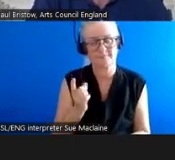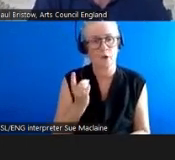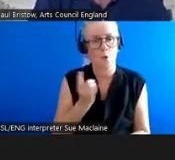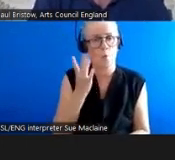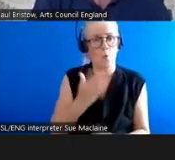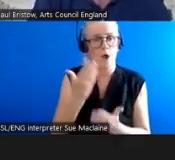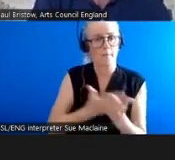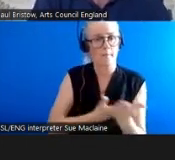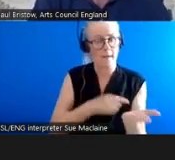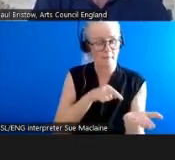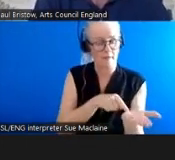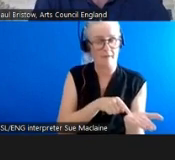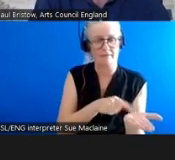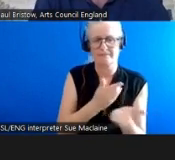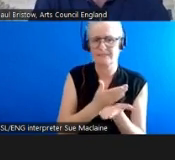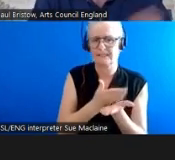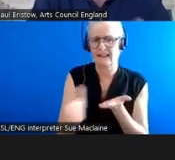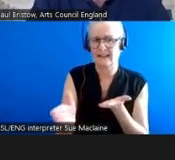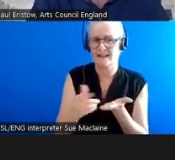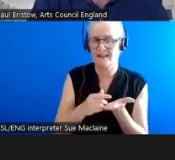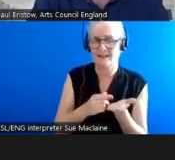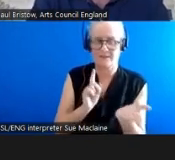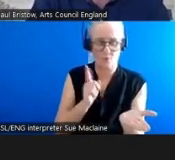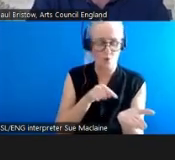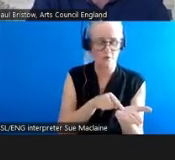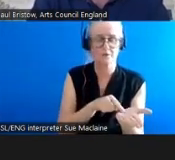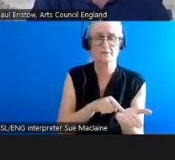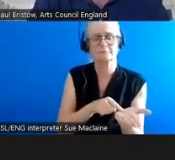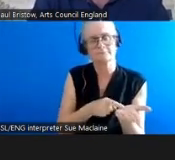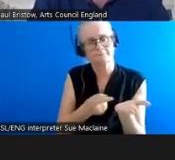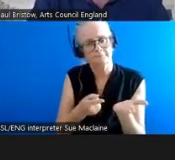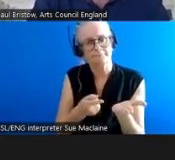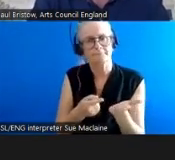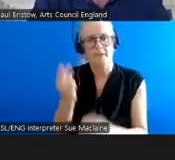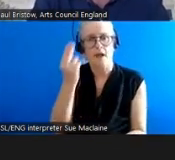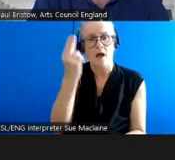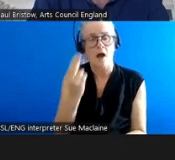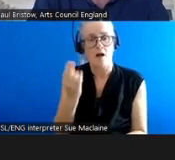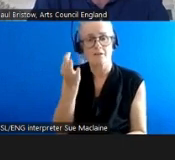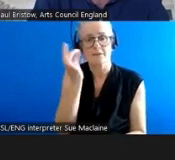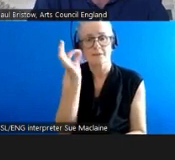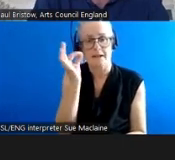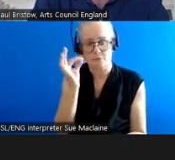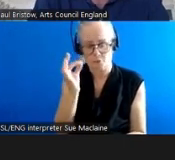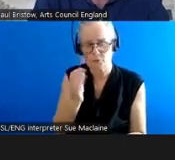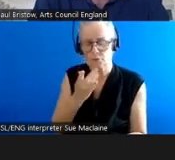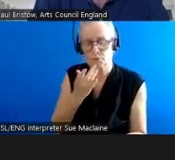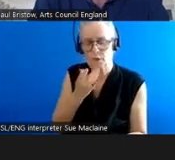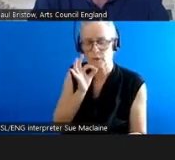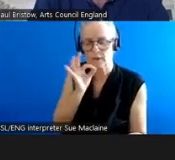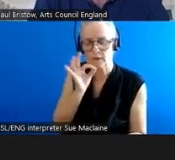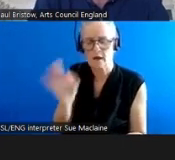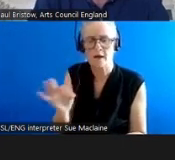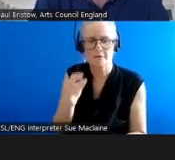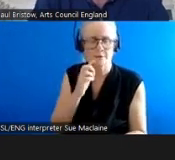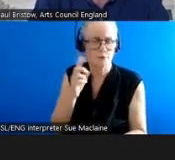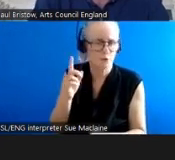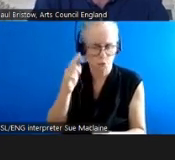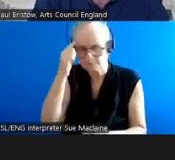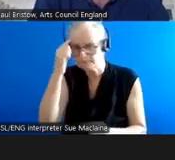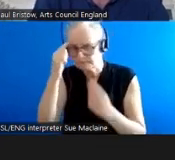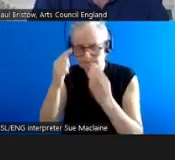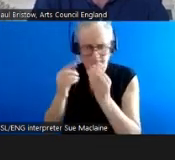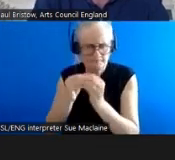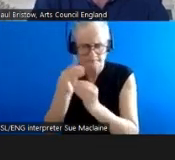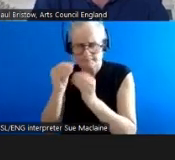injunction from government here, which was that funding bodies like the Arts Council in England will be asked to reconfigure how they work. We're absolutely up for thinking about